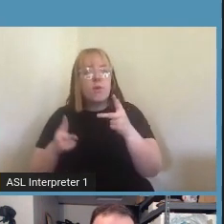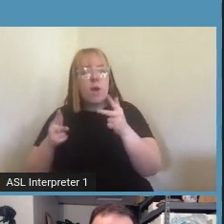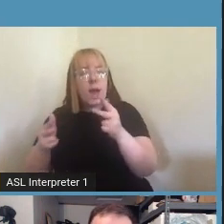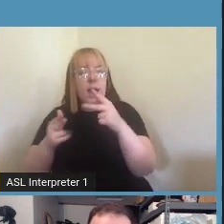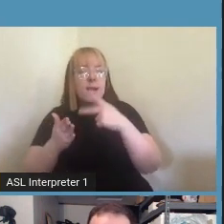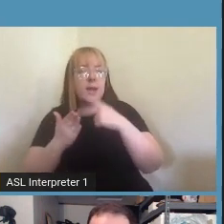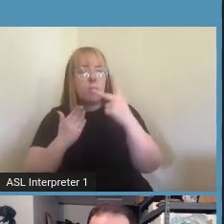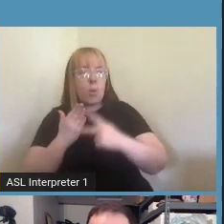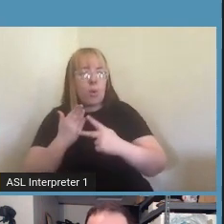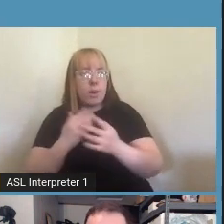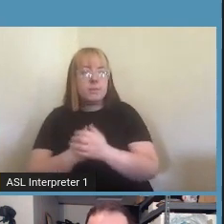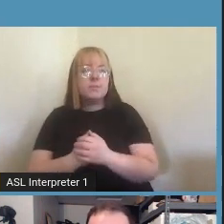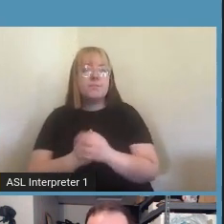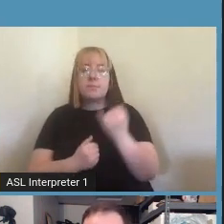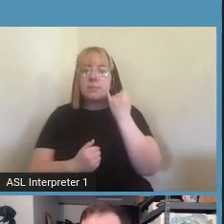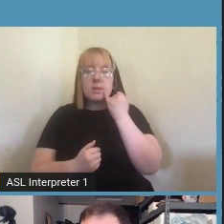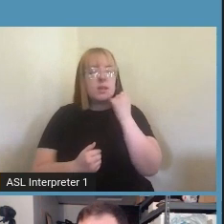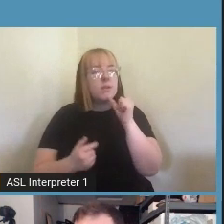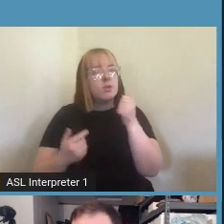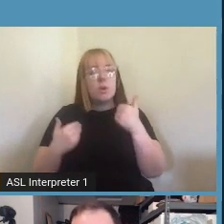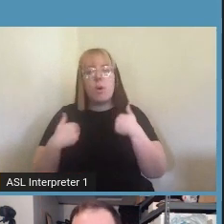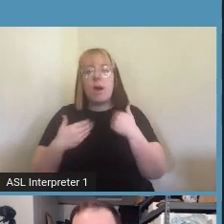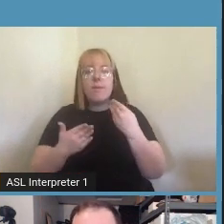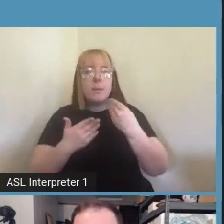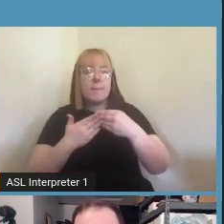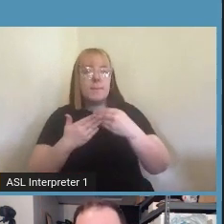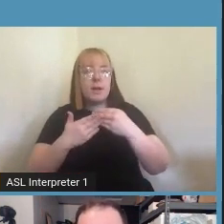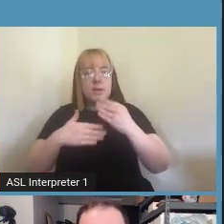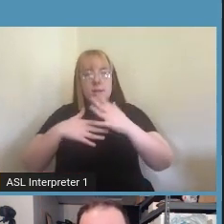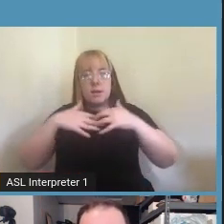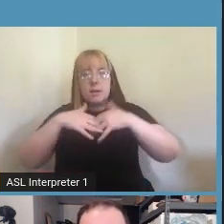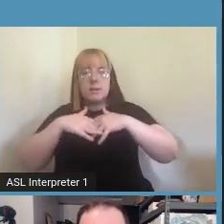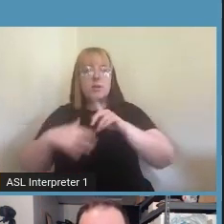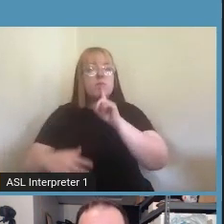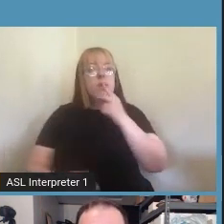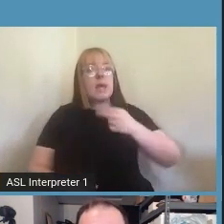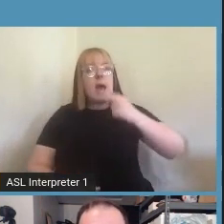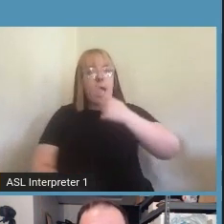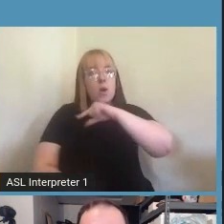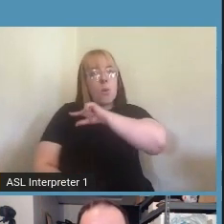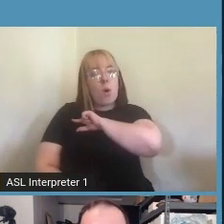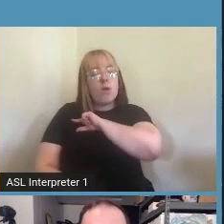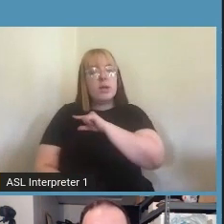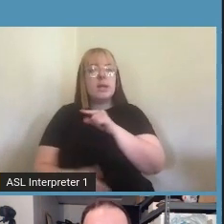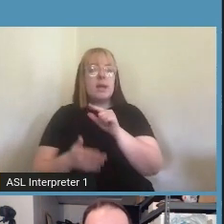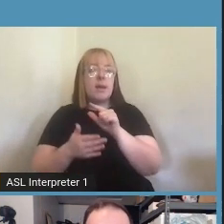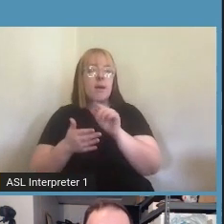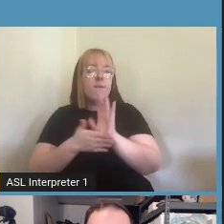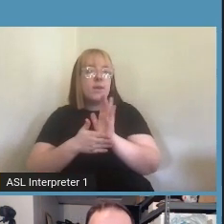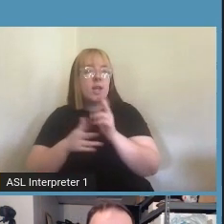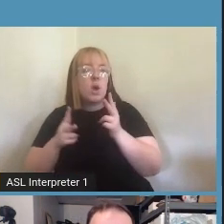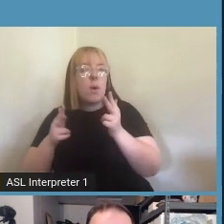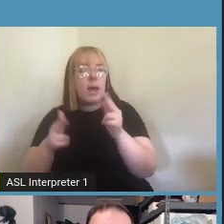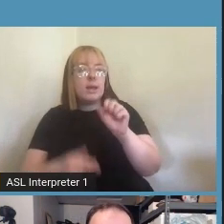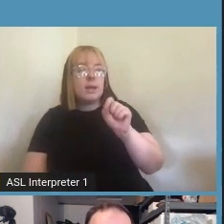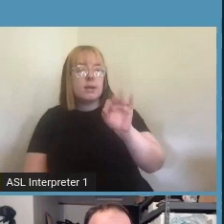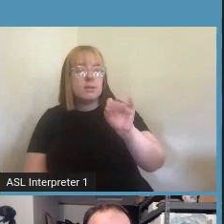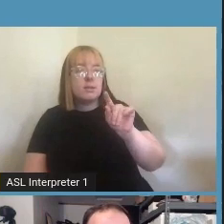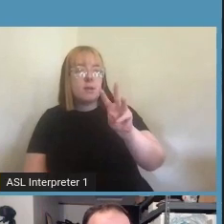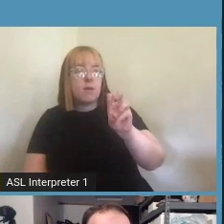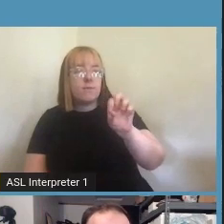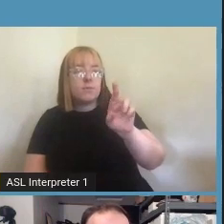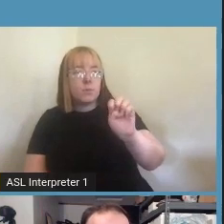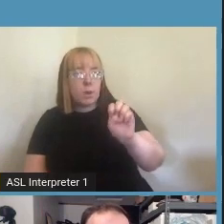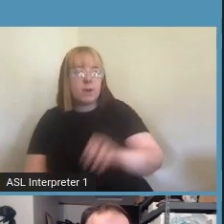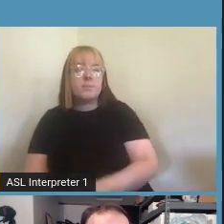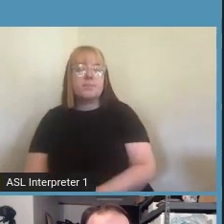funds to install and download high quality video editing software. So one thing that I've really had